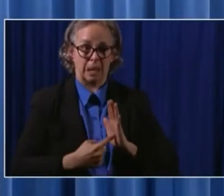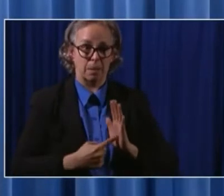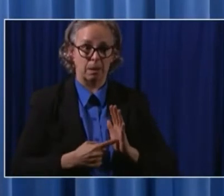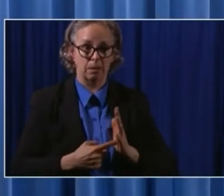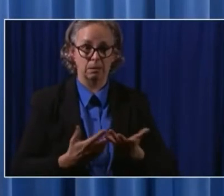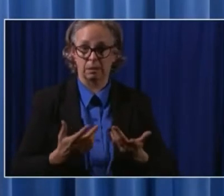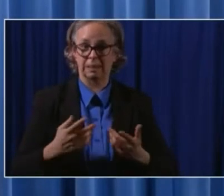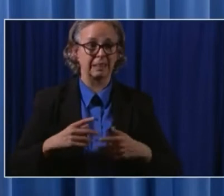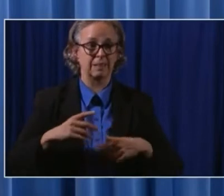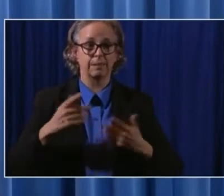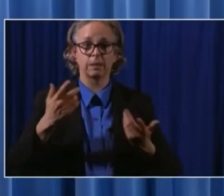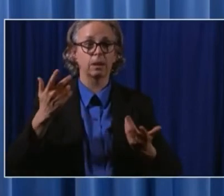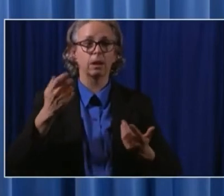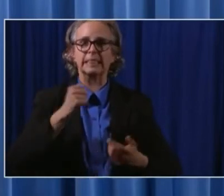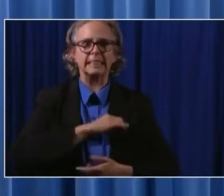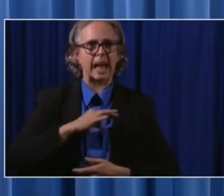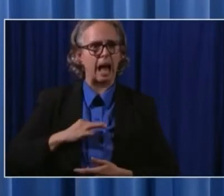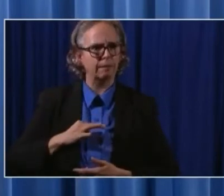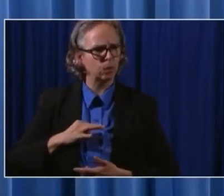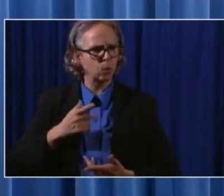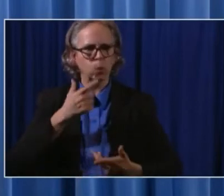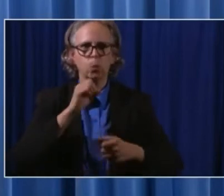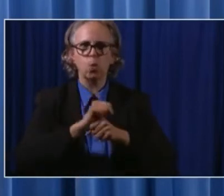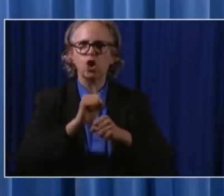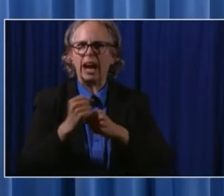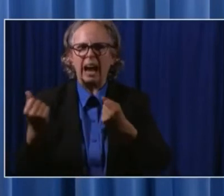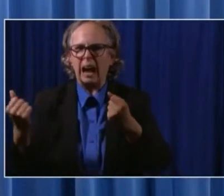in staff that works in congregate care. We're going to be doing that